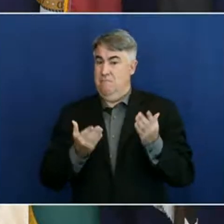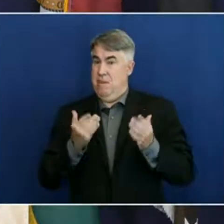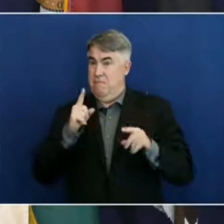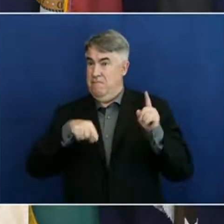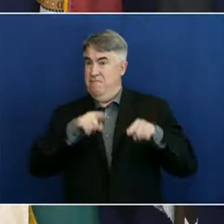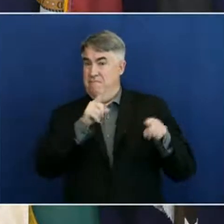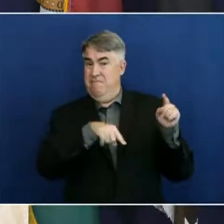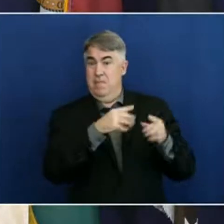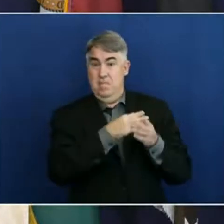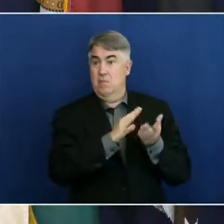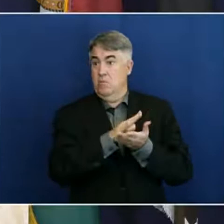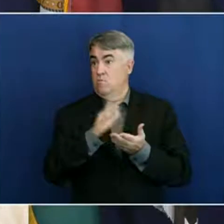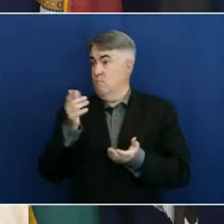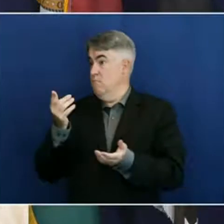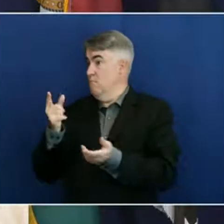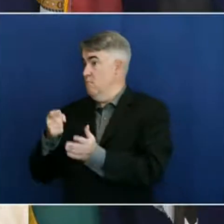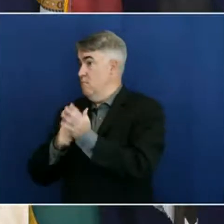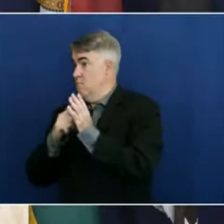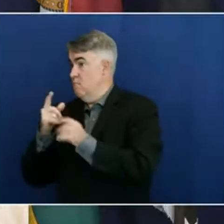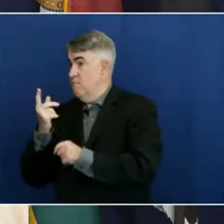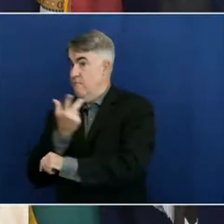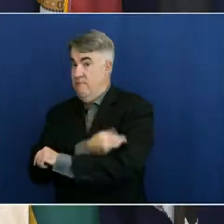school.